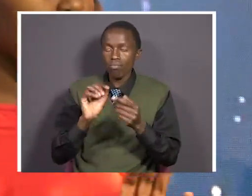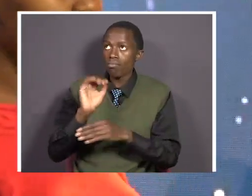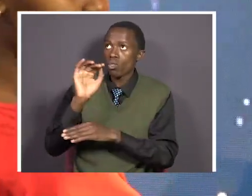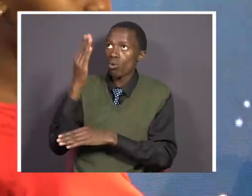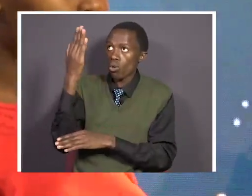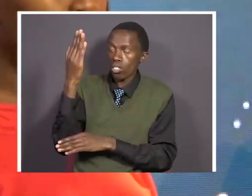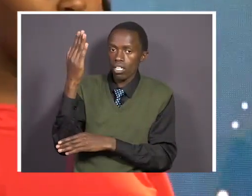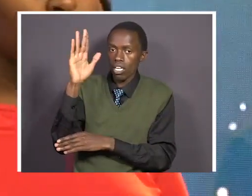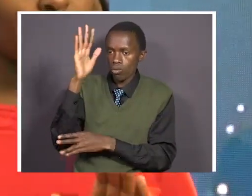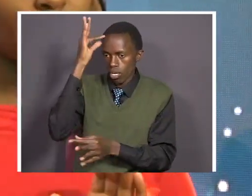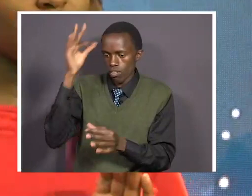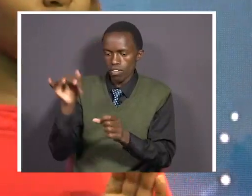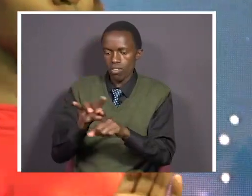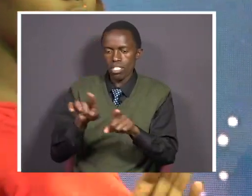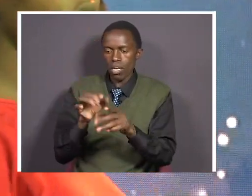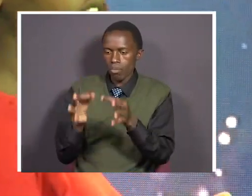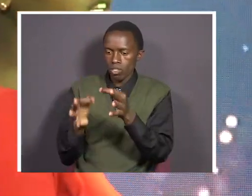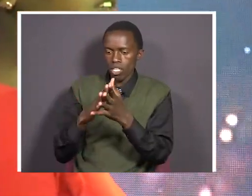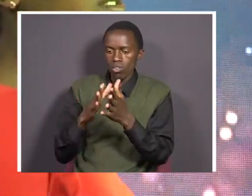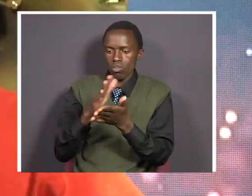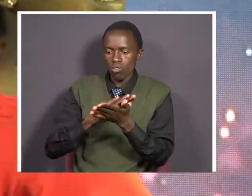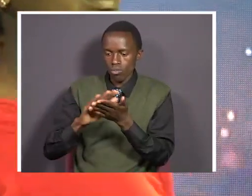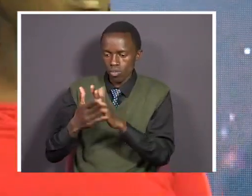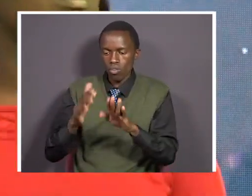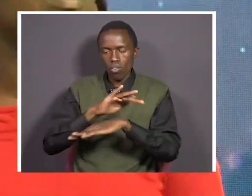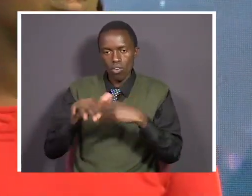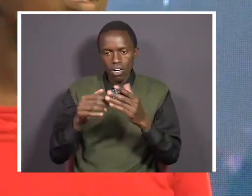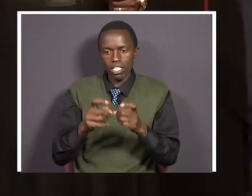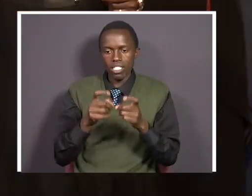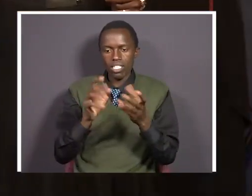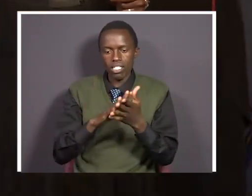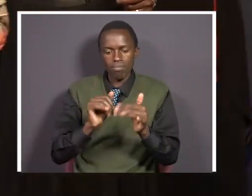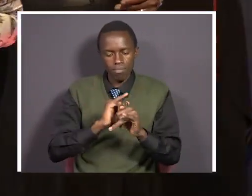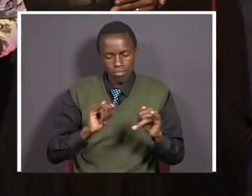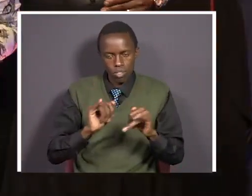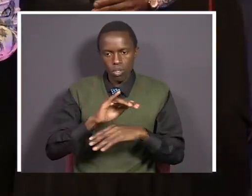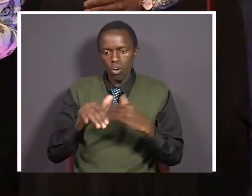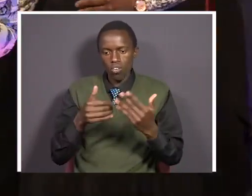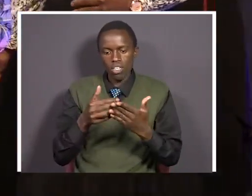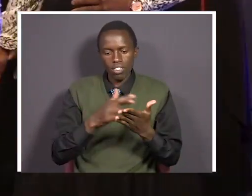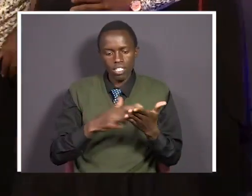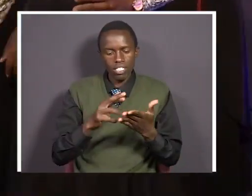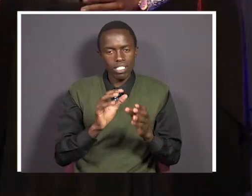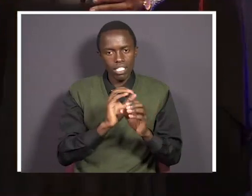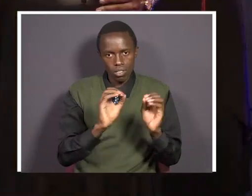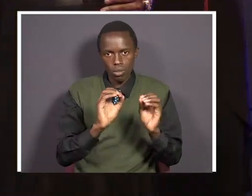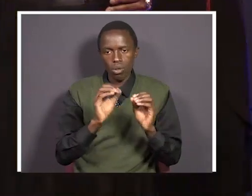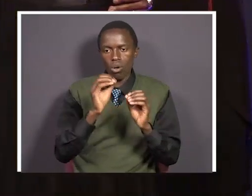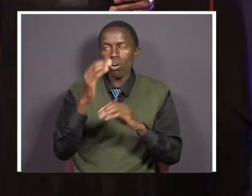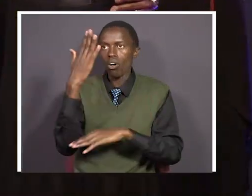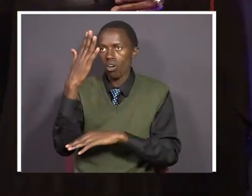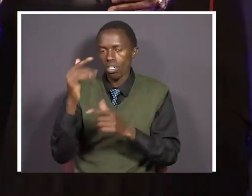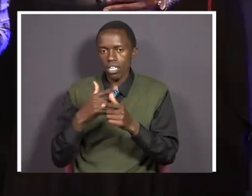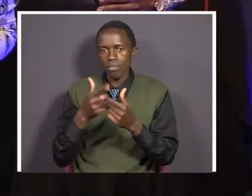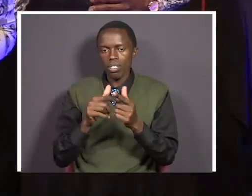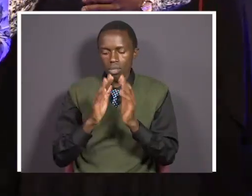you, O God, you are faithful and just to forgive us of all our sins and cleanse us of all our righteous unrighteousness, O